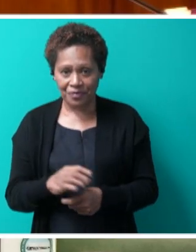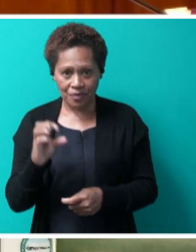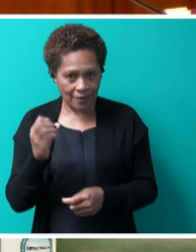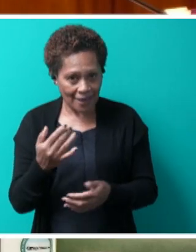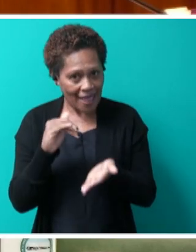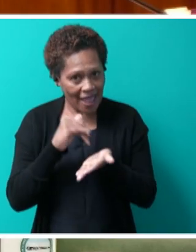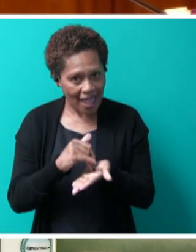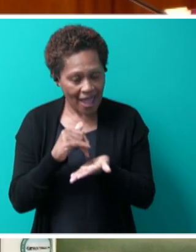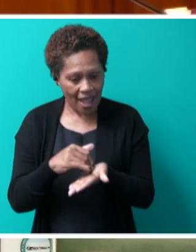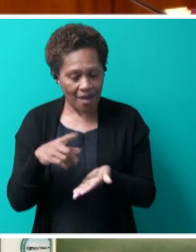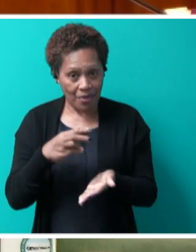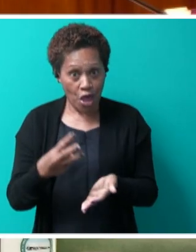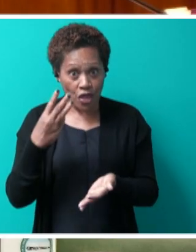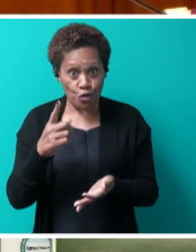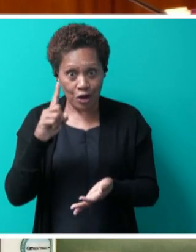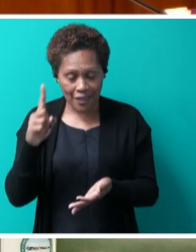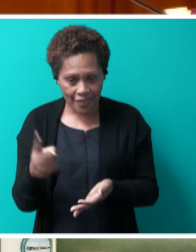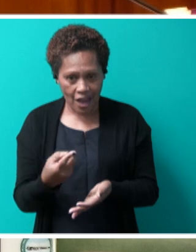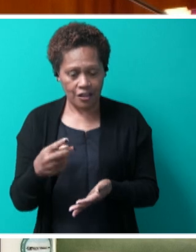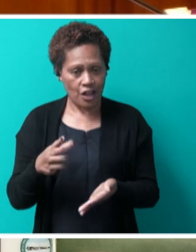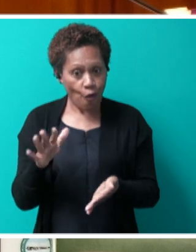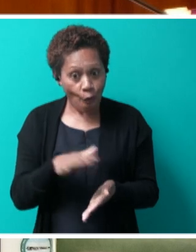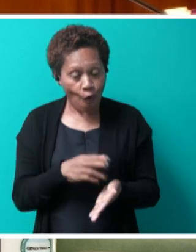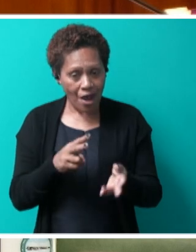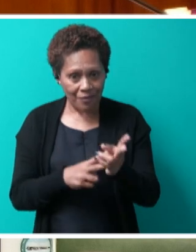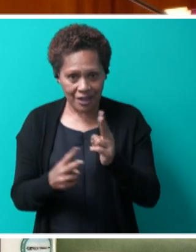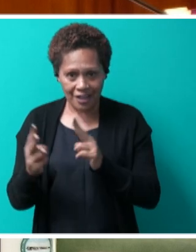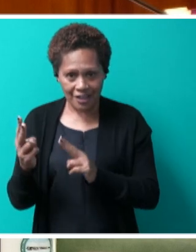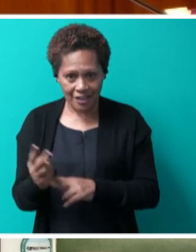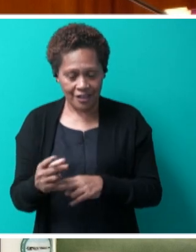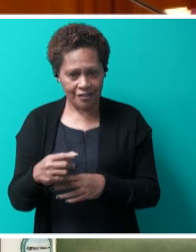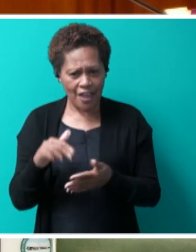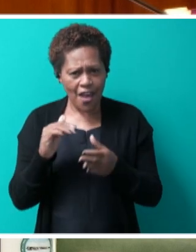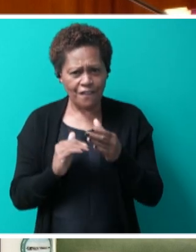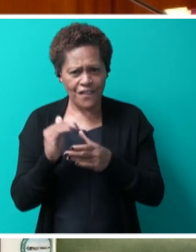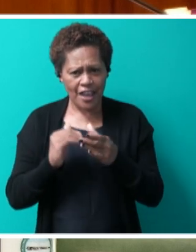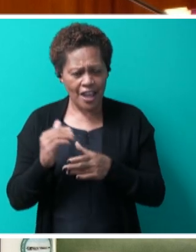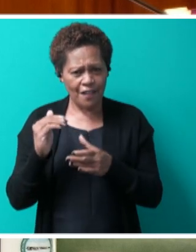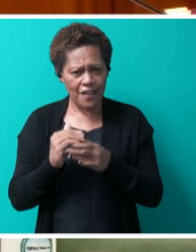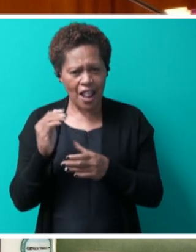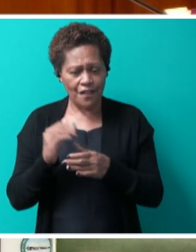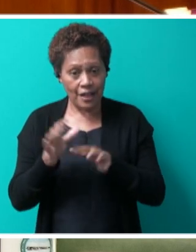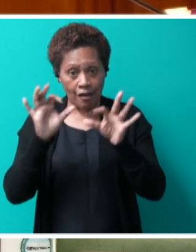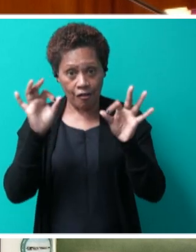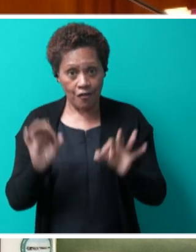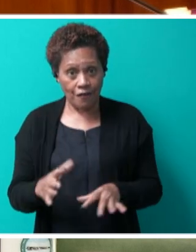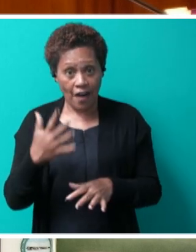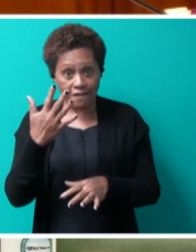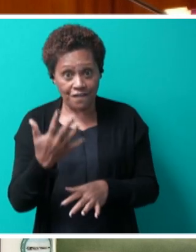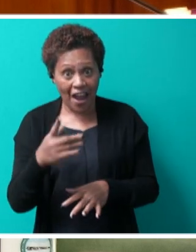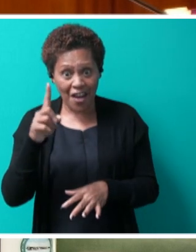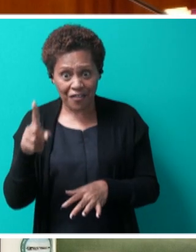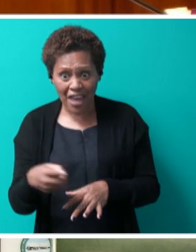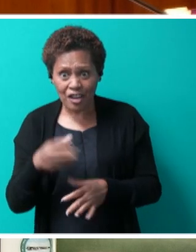dolu tolan rau rusul kalibu na leoni bonua e na non rabaka lewe fomu karawarna katiko na ngono na madal non kere e lima non dolu e na